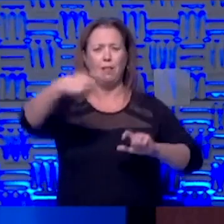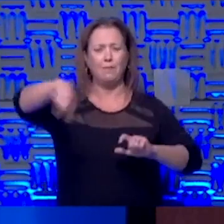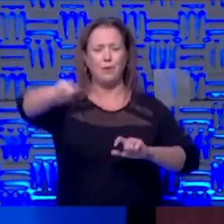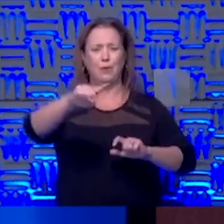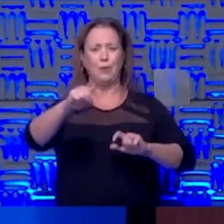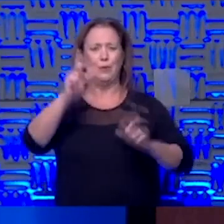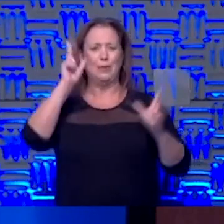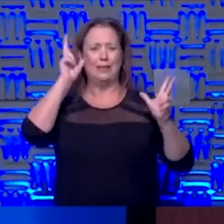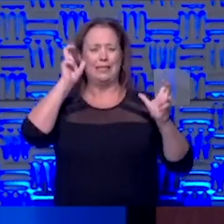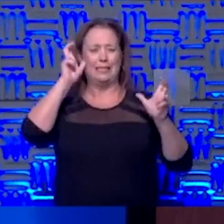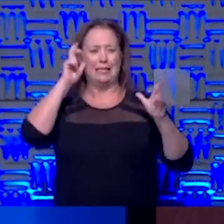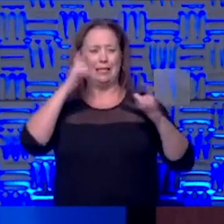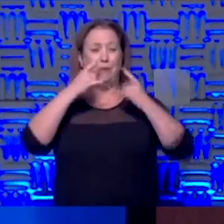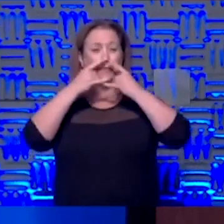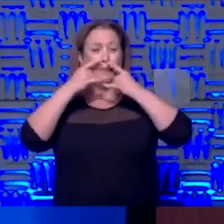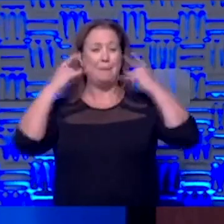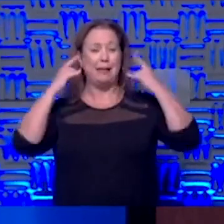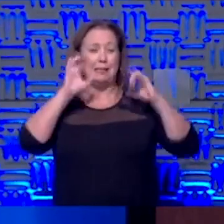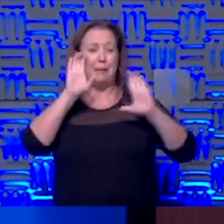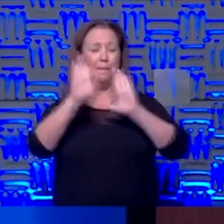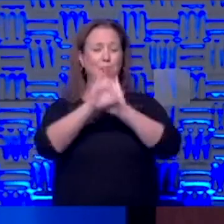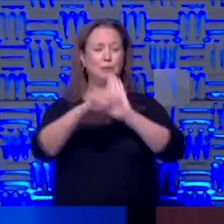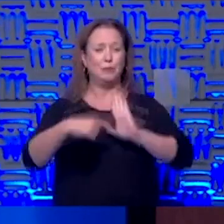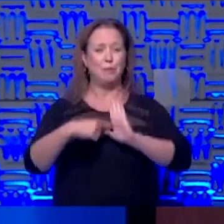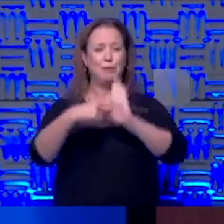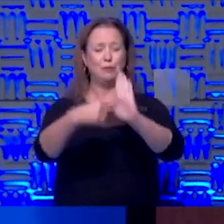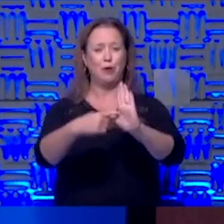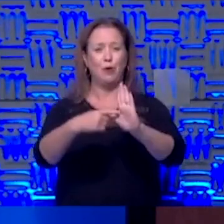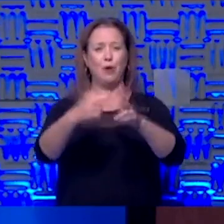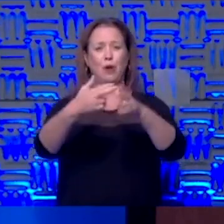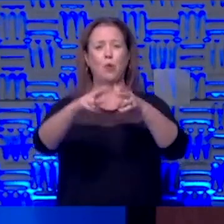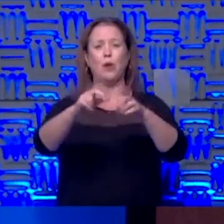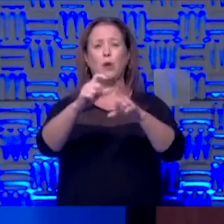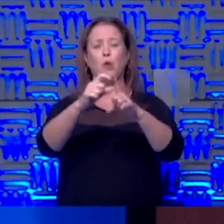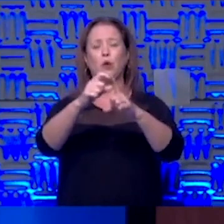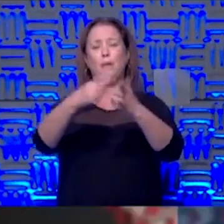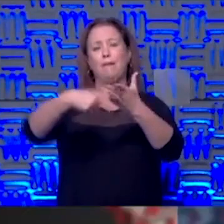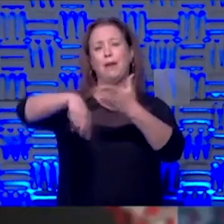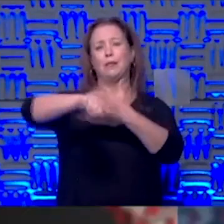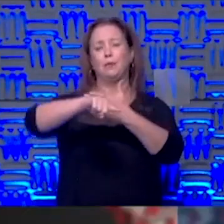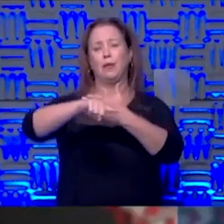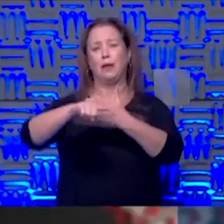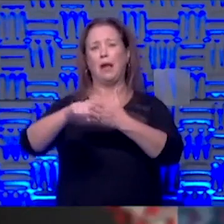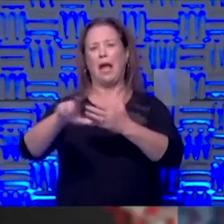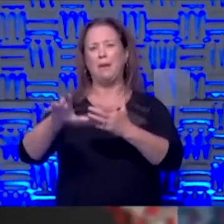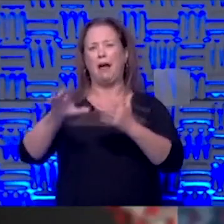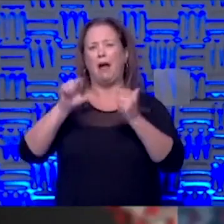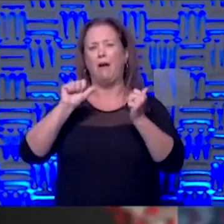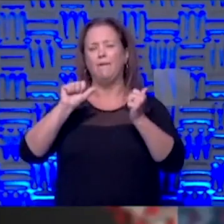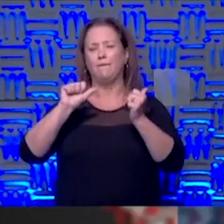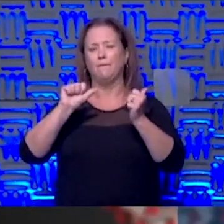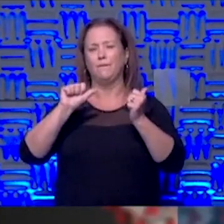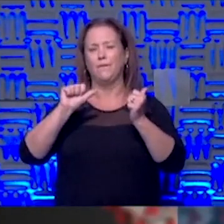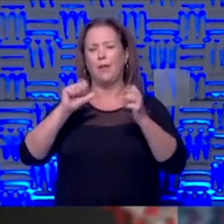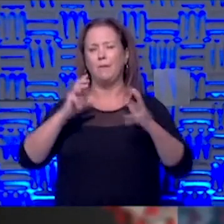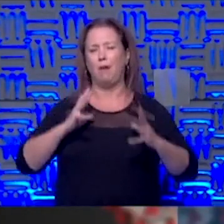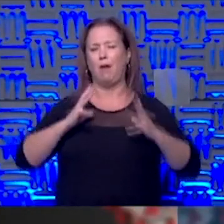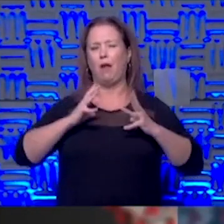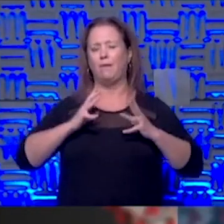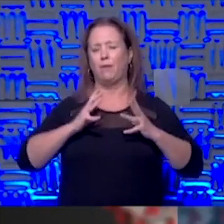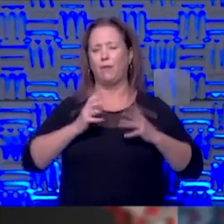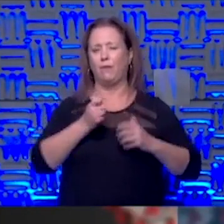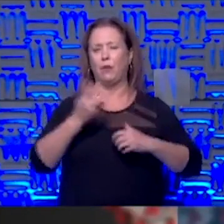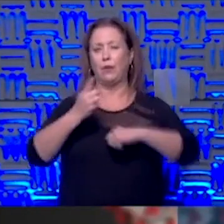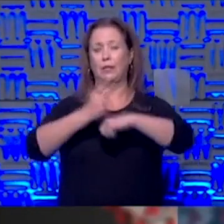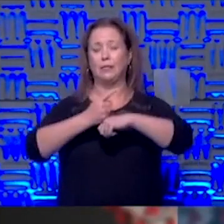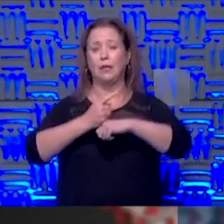pretty good mask things that are going to pop up here in just a minute. A quick word about early next week. I'll be out for a couple of days, but on